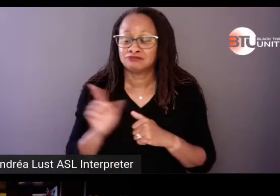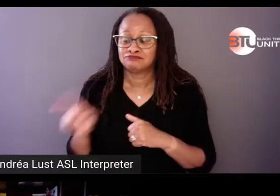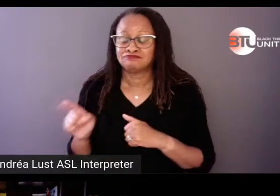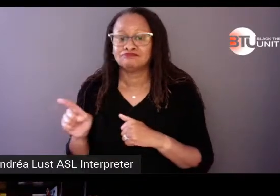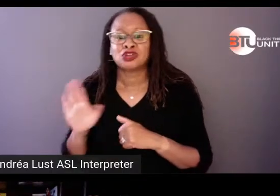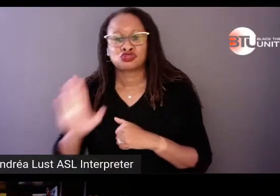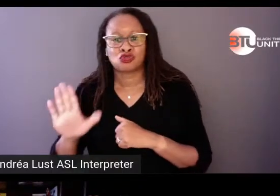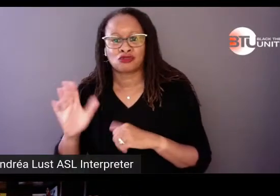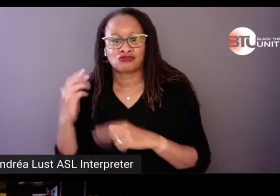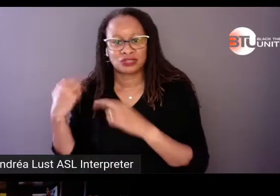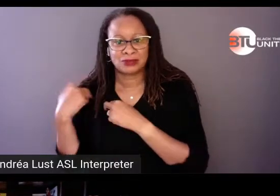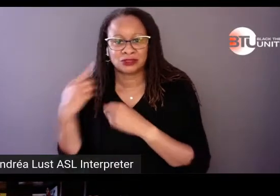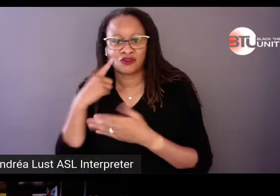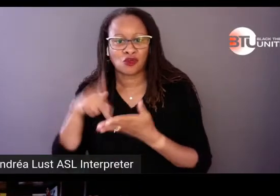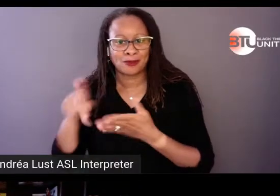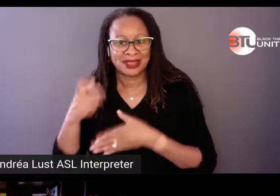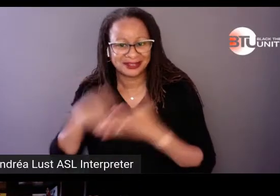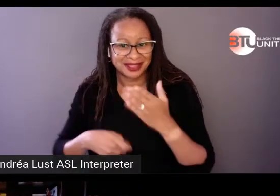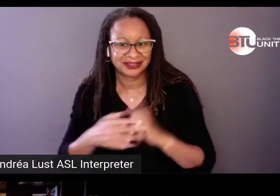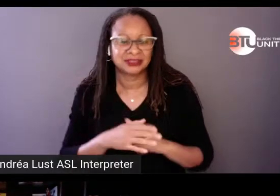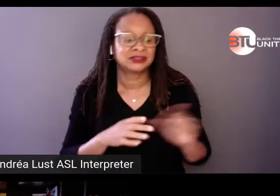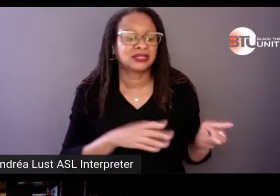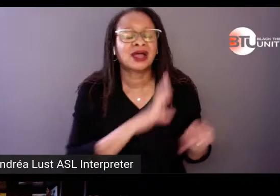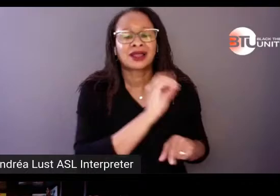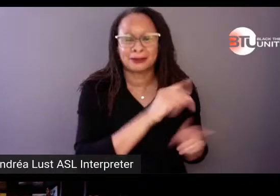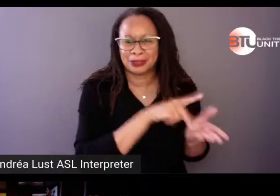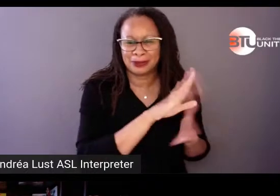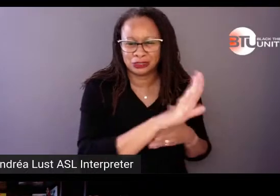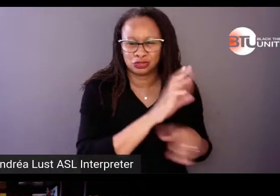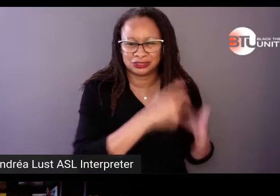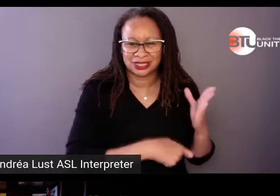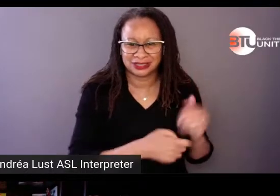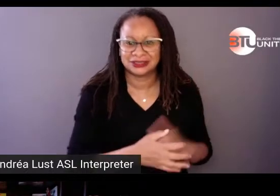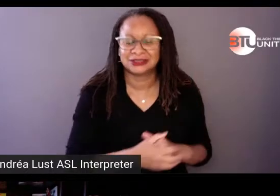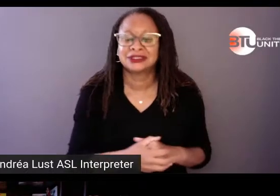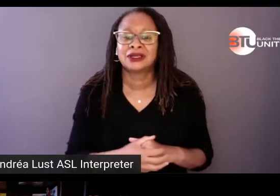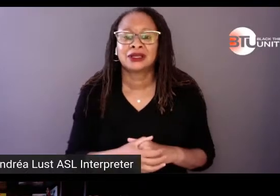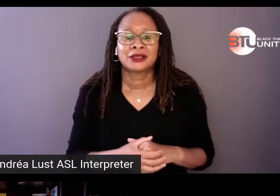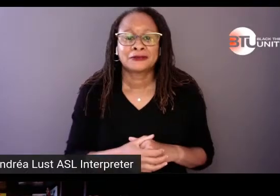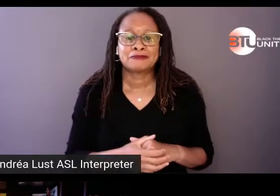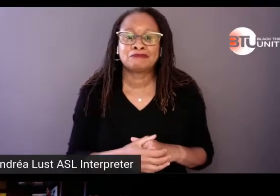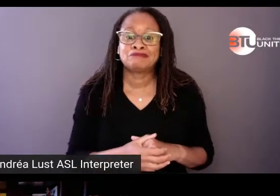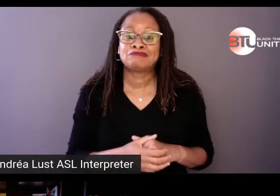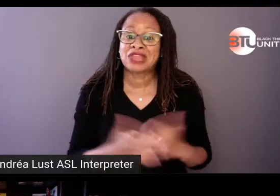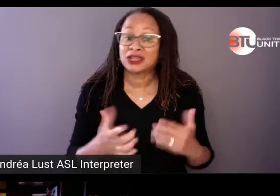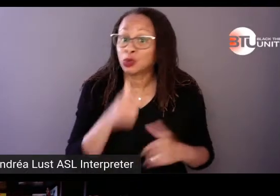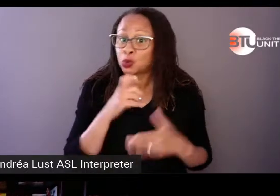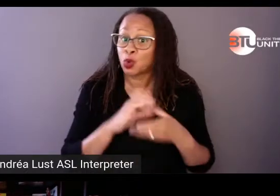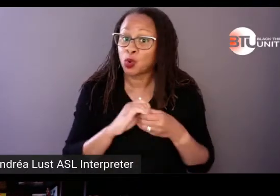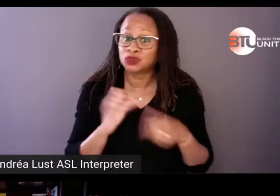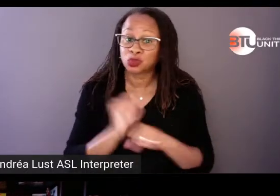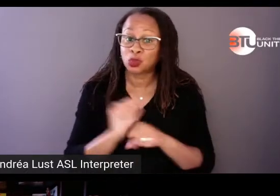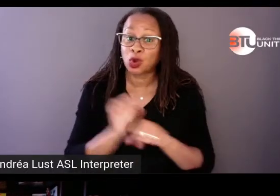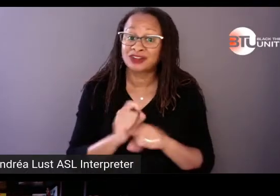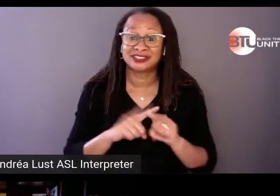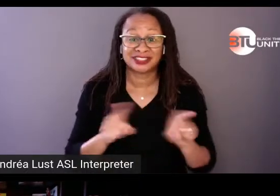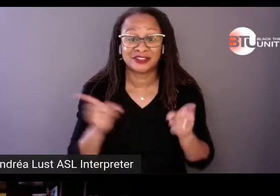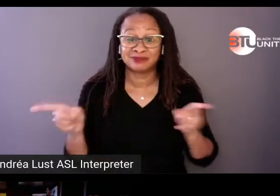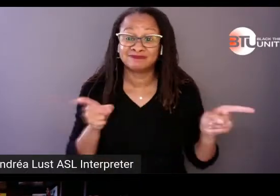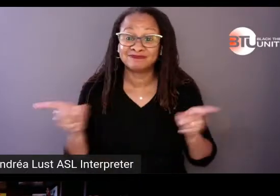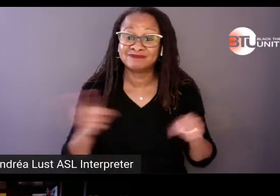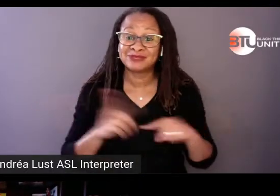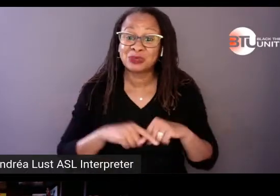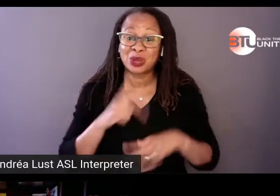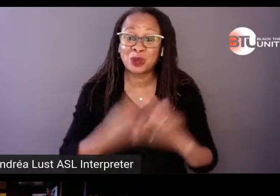the copyright designates as the owner of what's created, depending on the two. Great. I hope that helps.